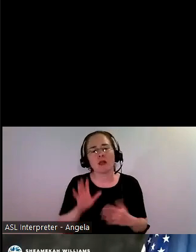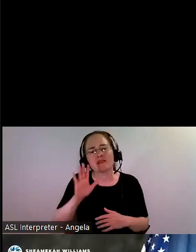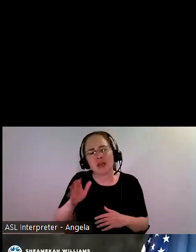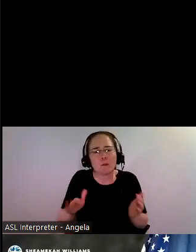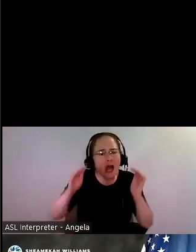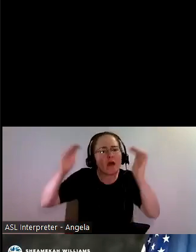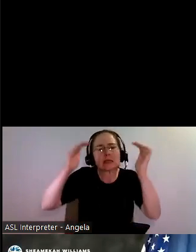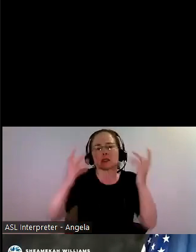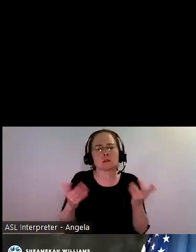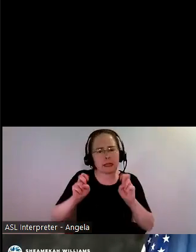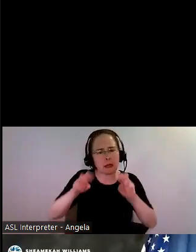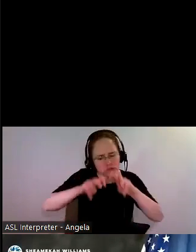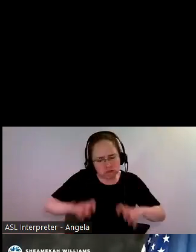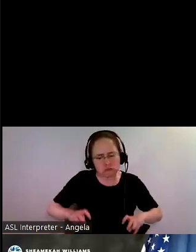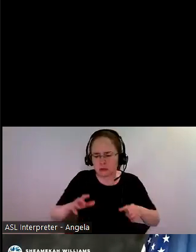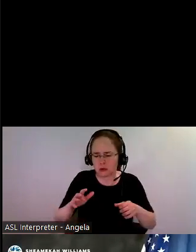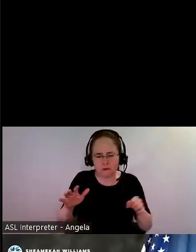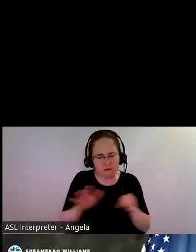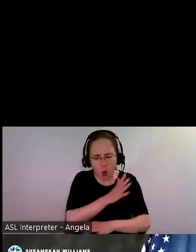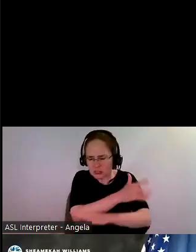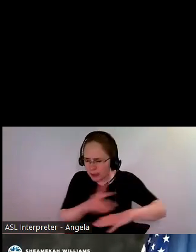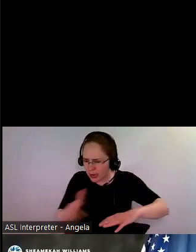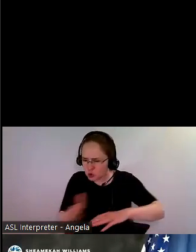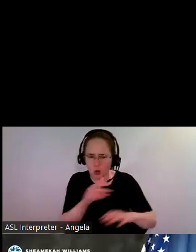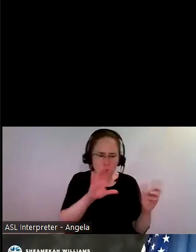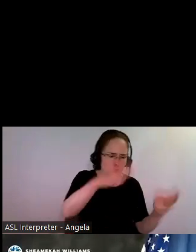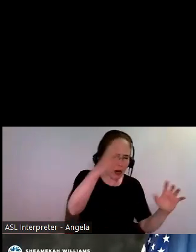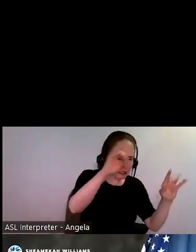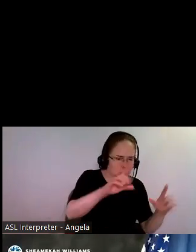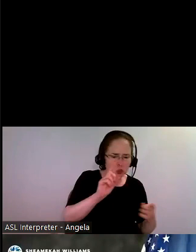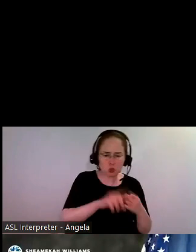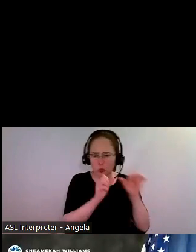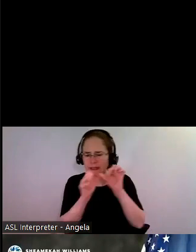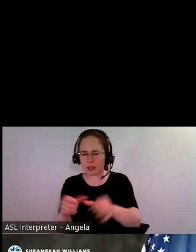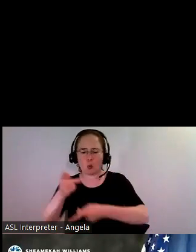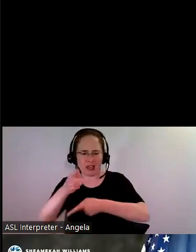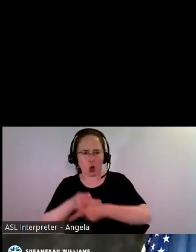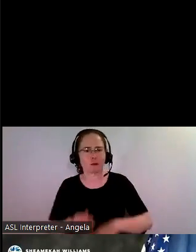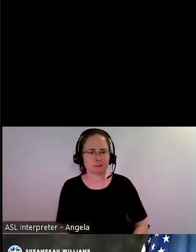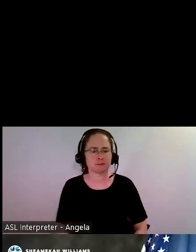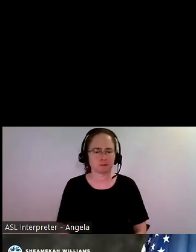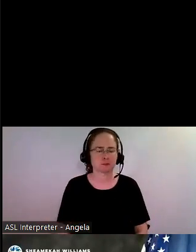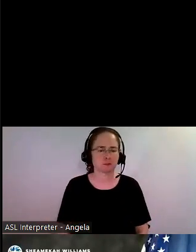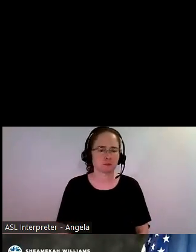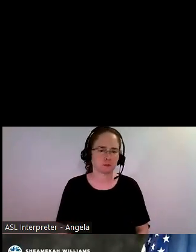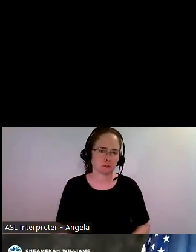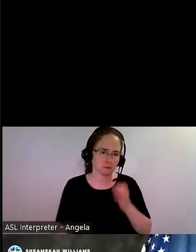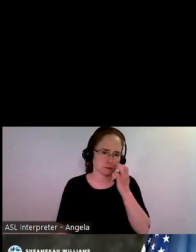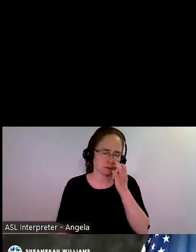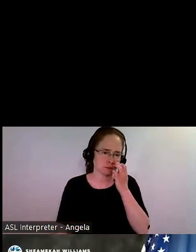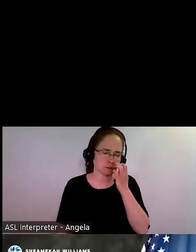our CCBHCs to look at their full spectrum from crisis all the way through the continuum of care. Next slide, please.